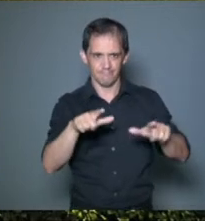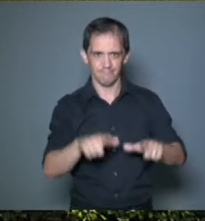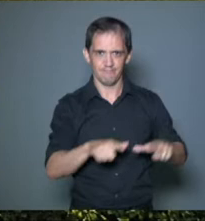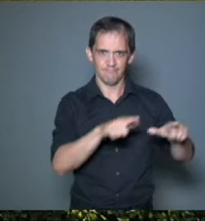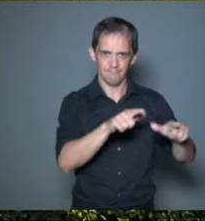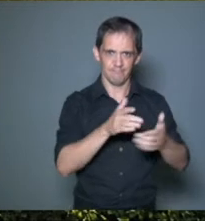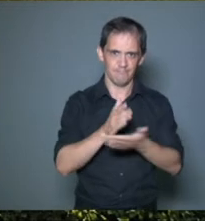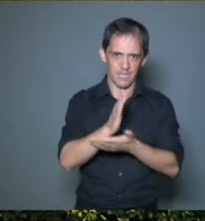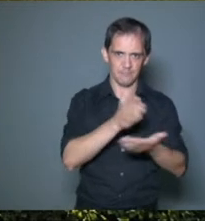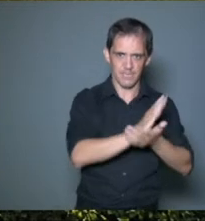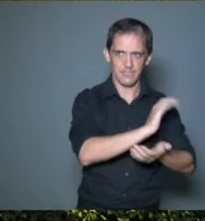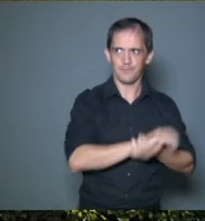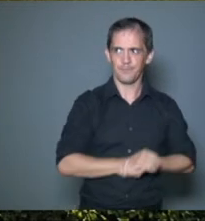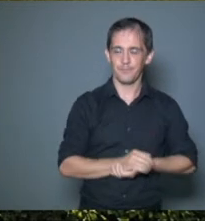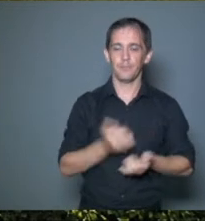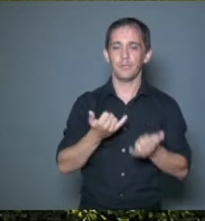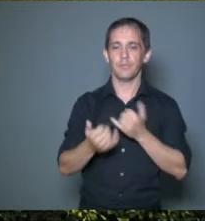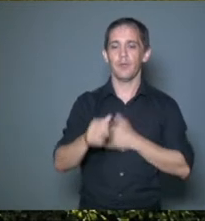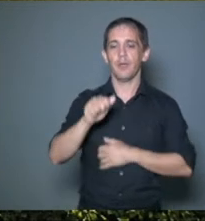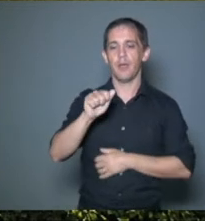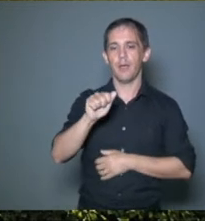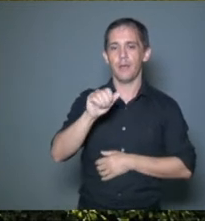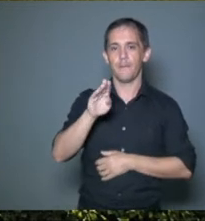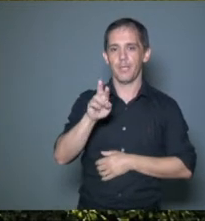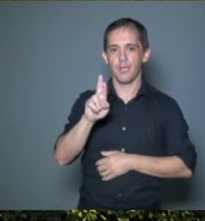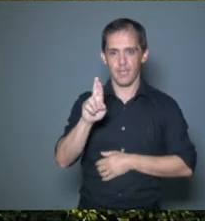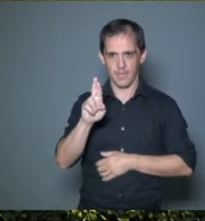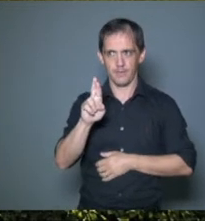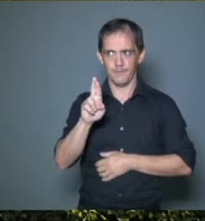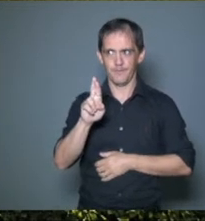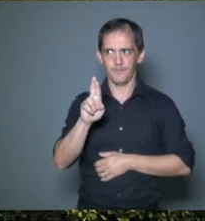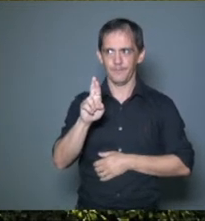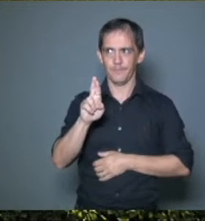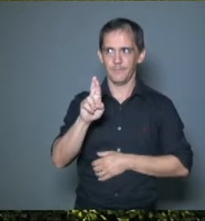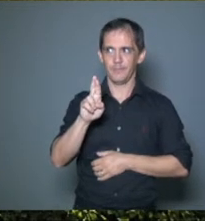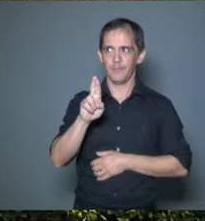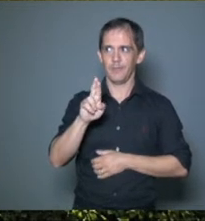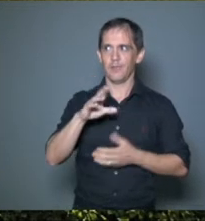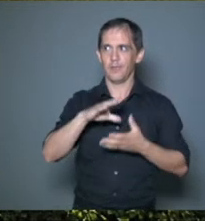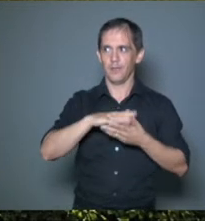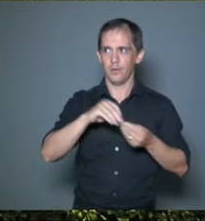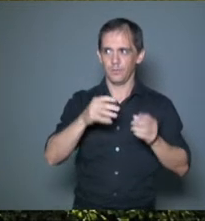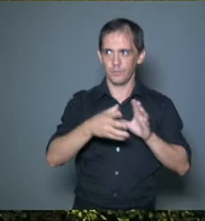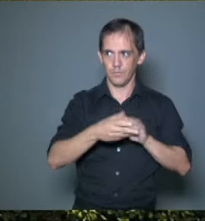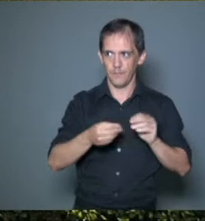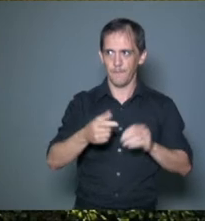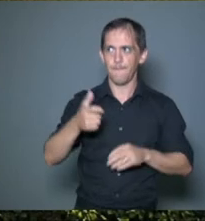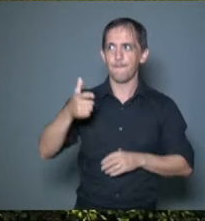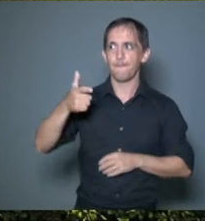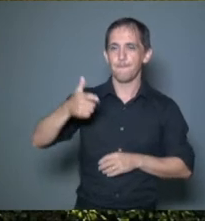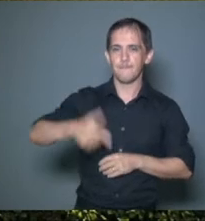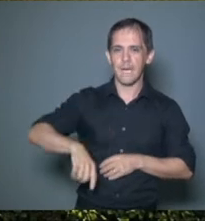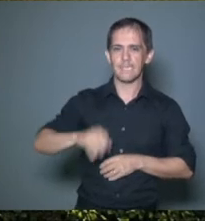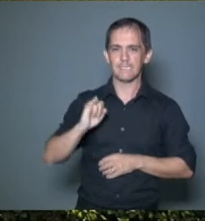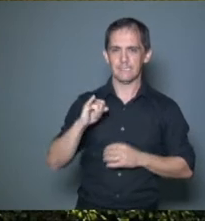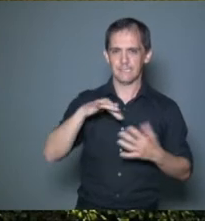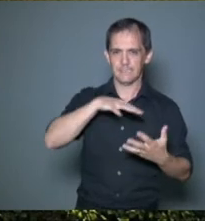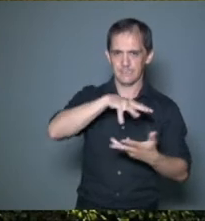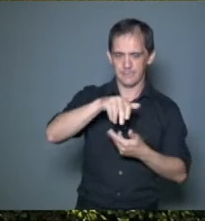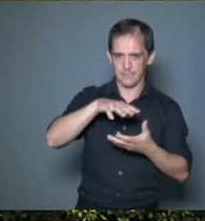certified sites and products, ABR, and a better cotton initiative,